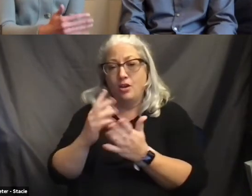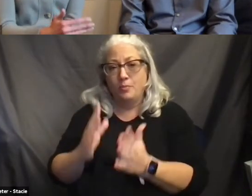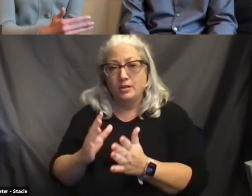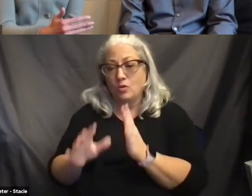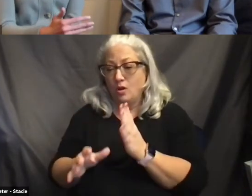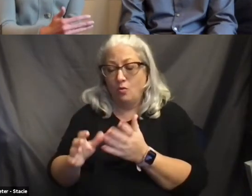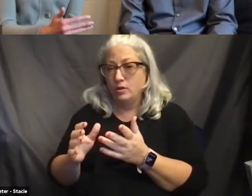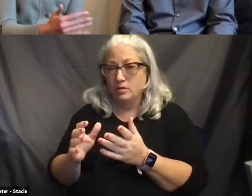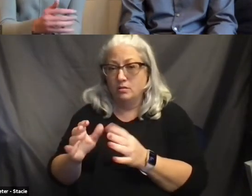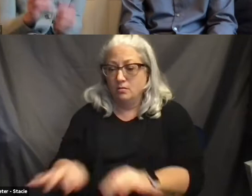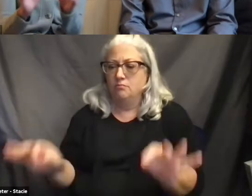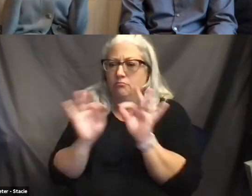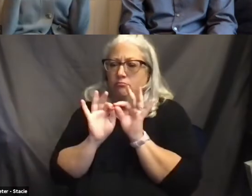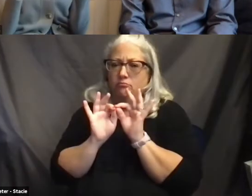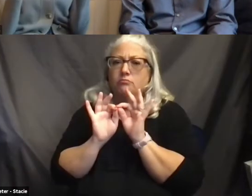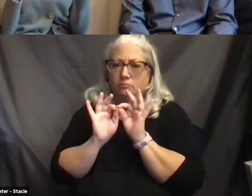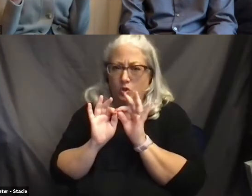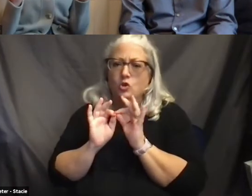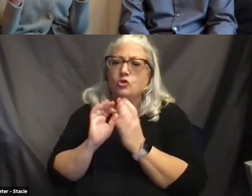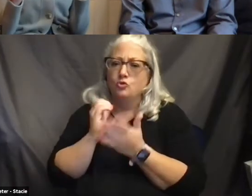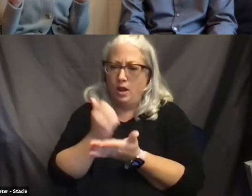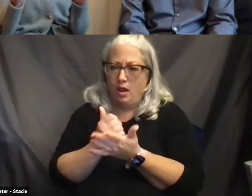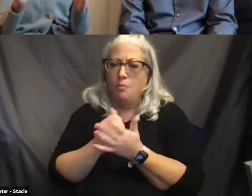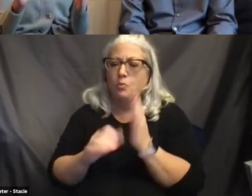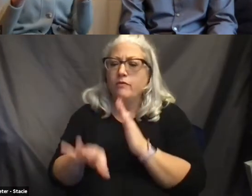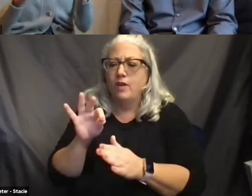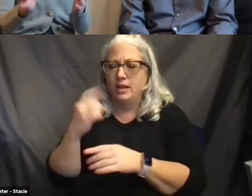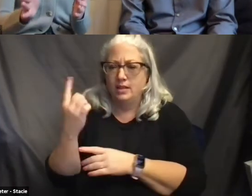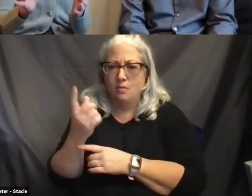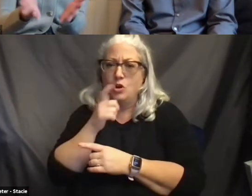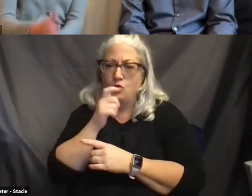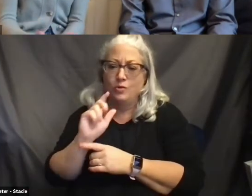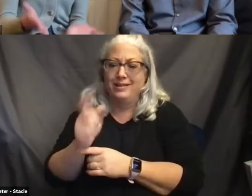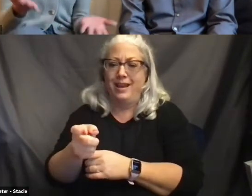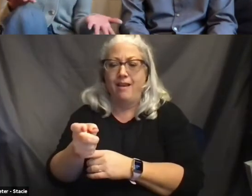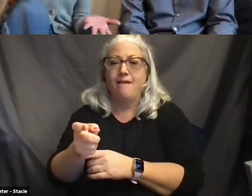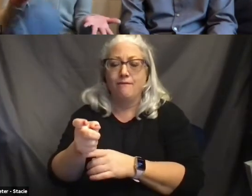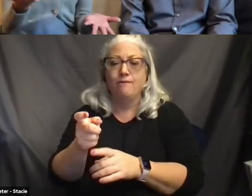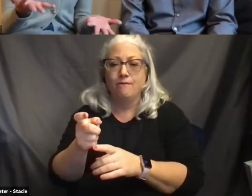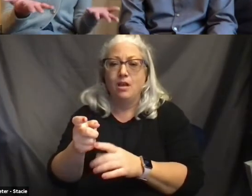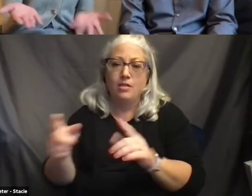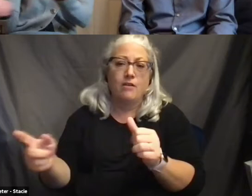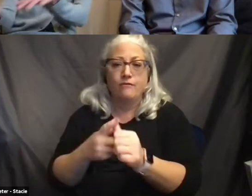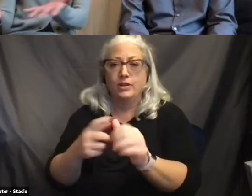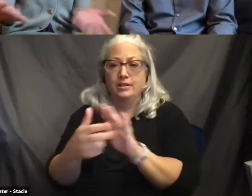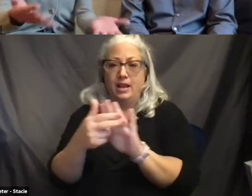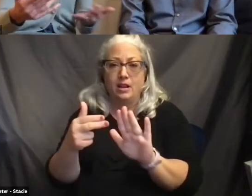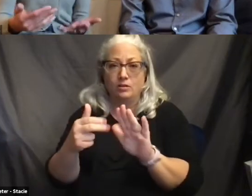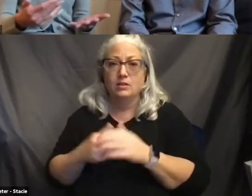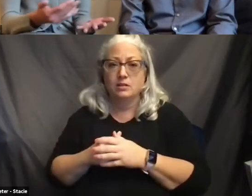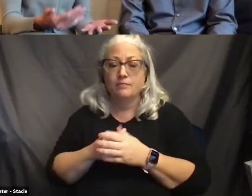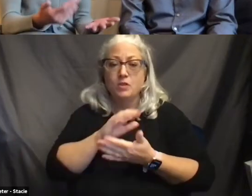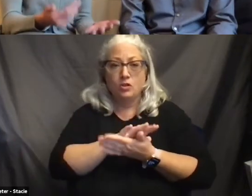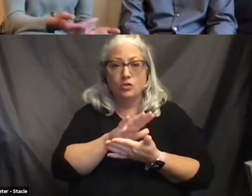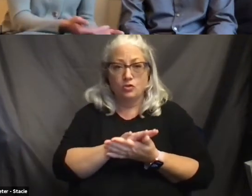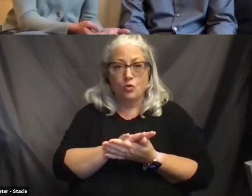the person who gave Isaac his first initial diagnosis, who said, Okay. and the school system knew this woman and took him